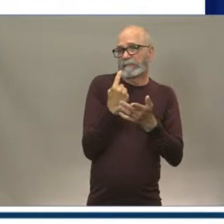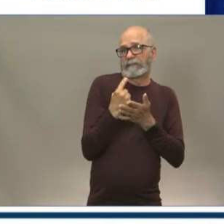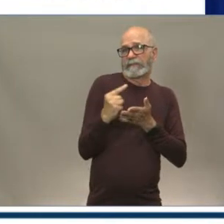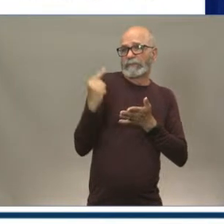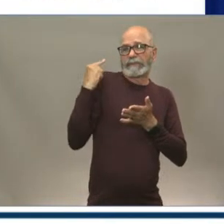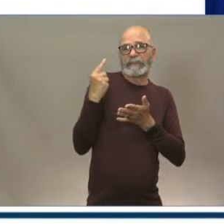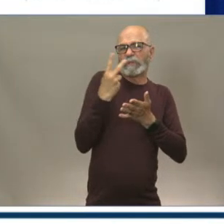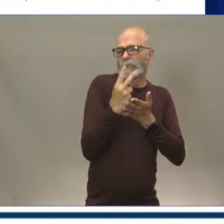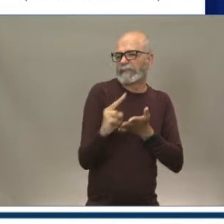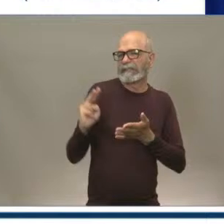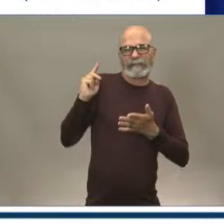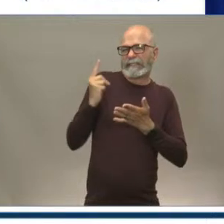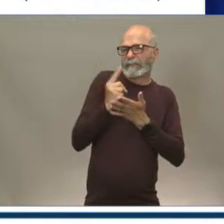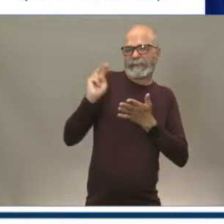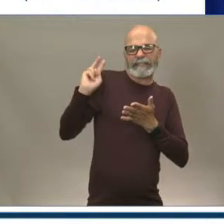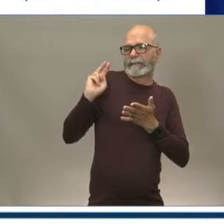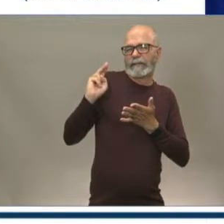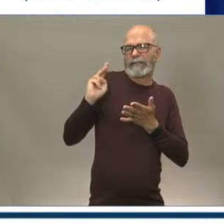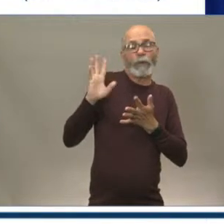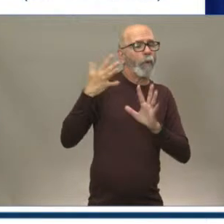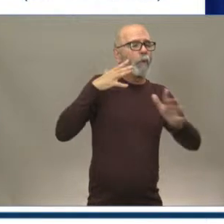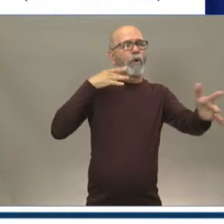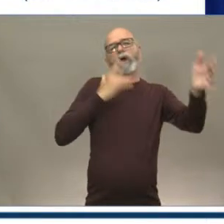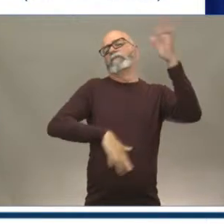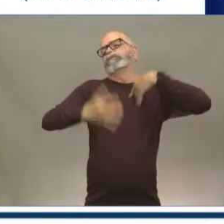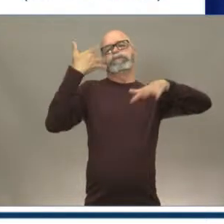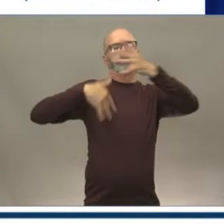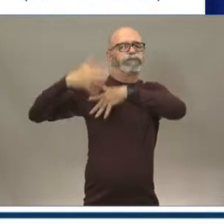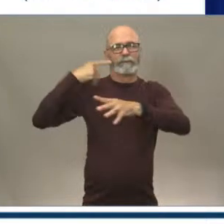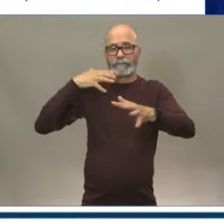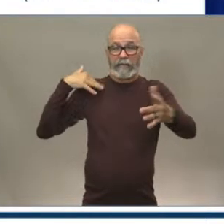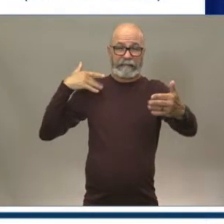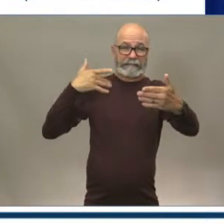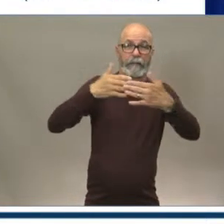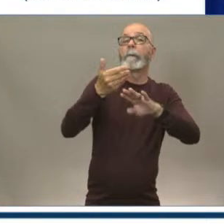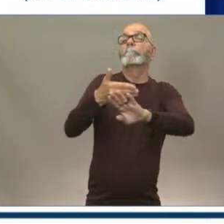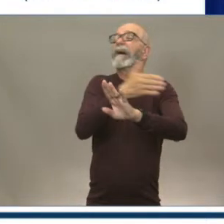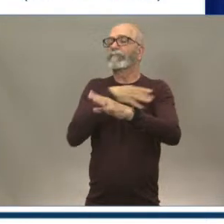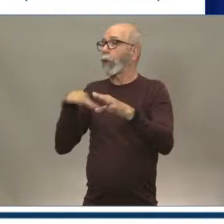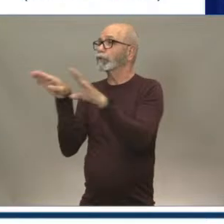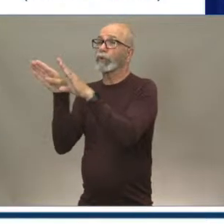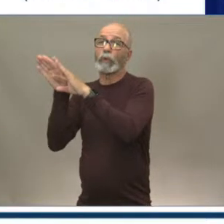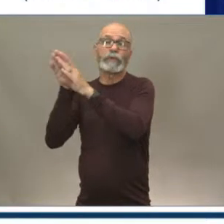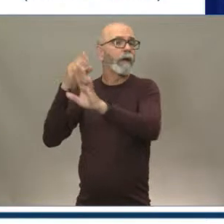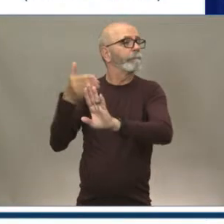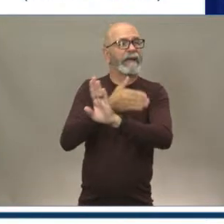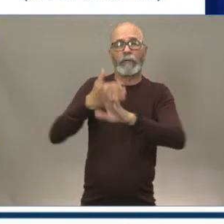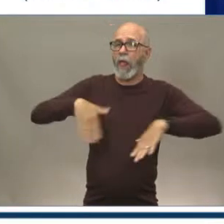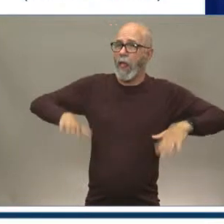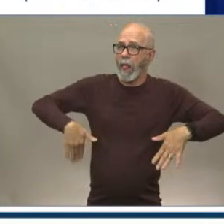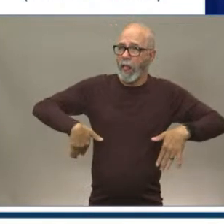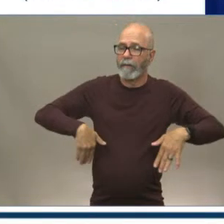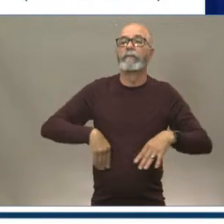place. This is why it is so important to follow the protocols and support this latest shutdown.